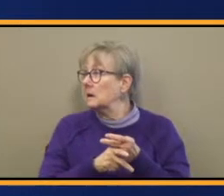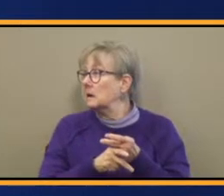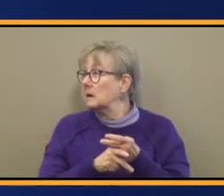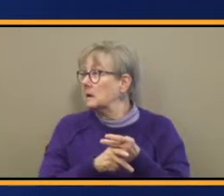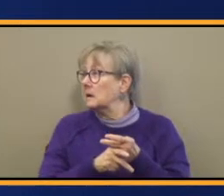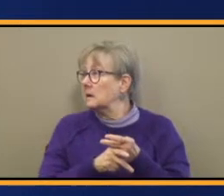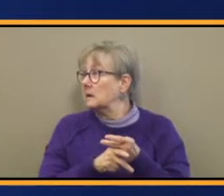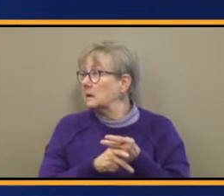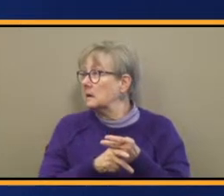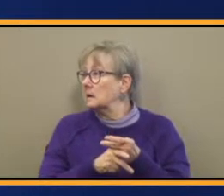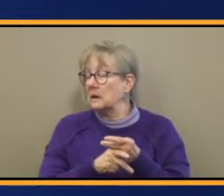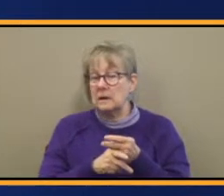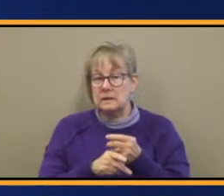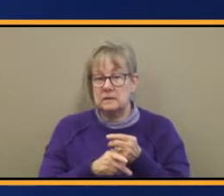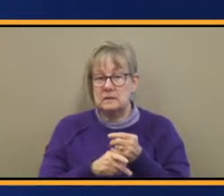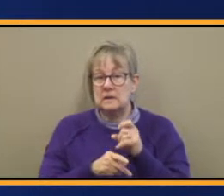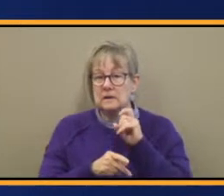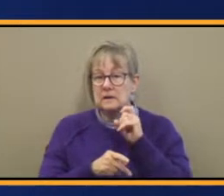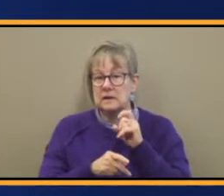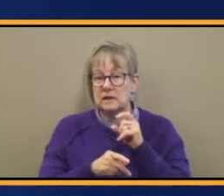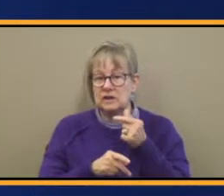and gender affirming care. I know